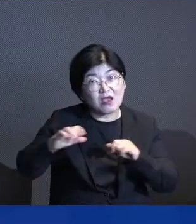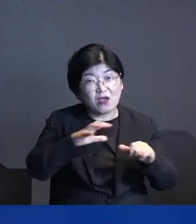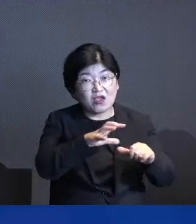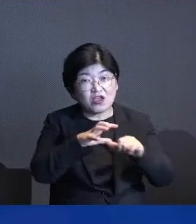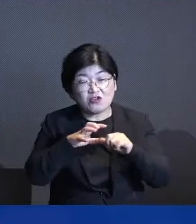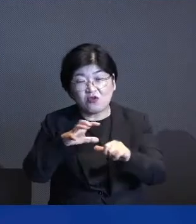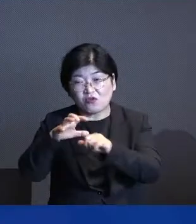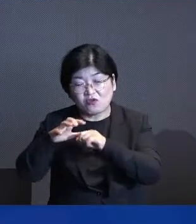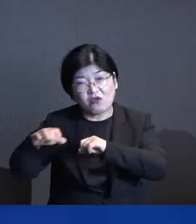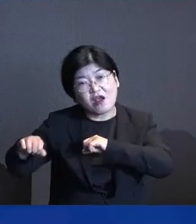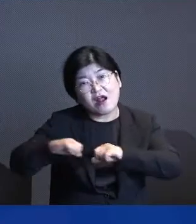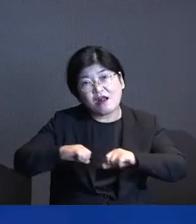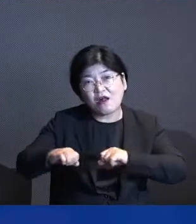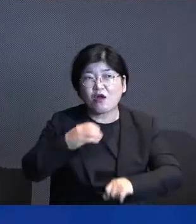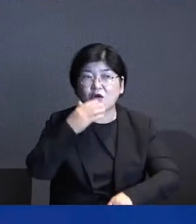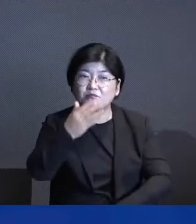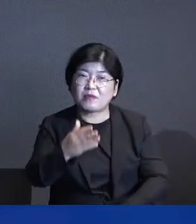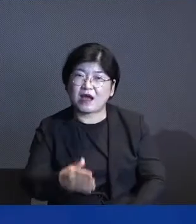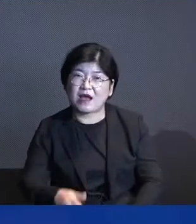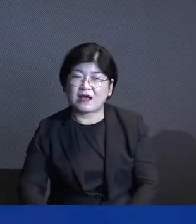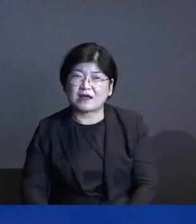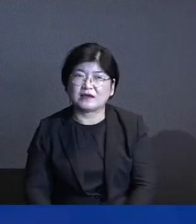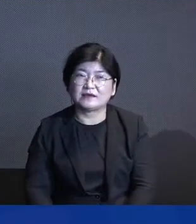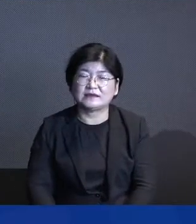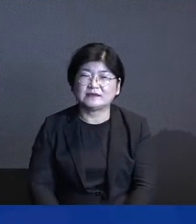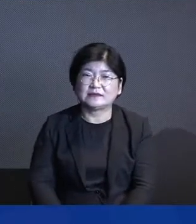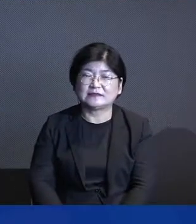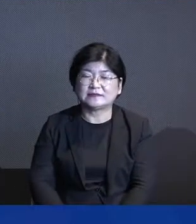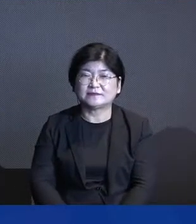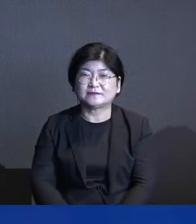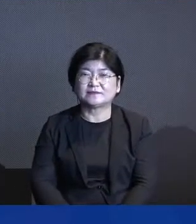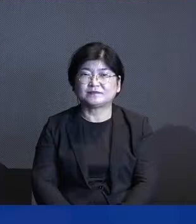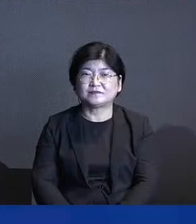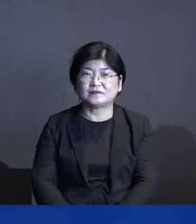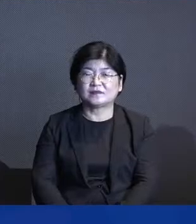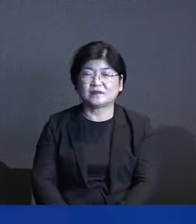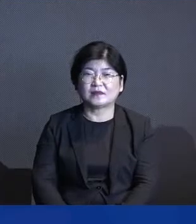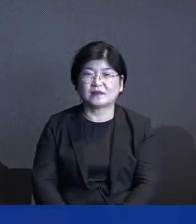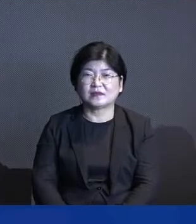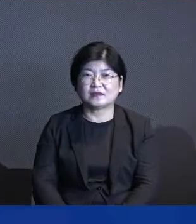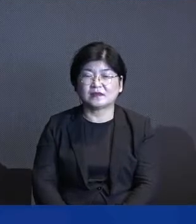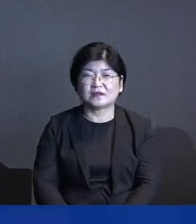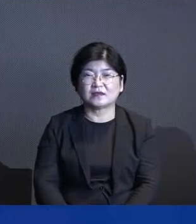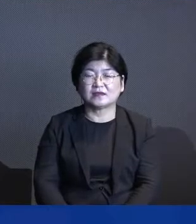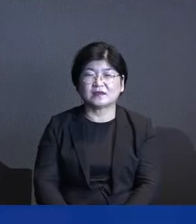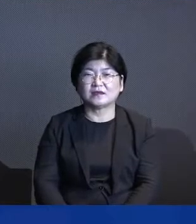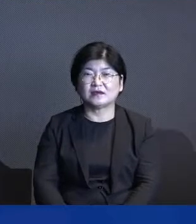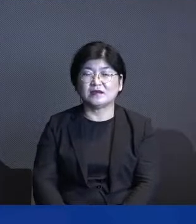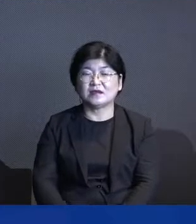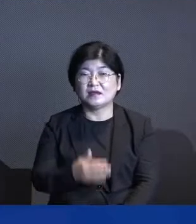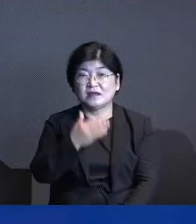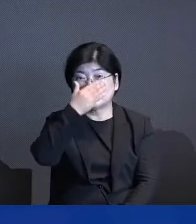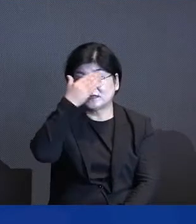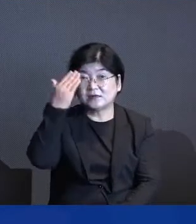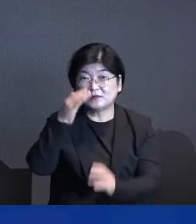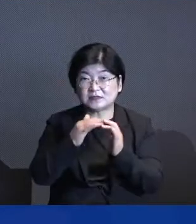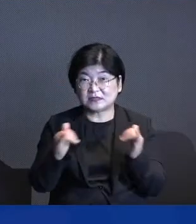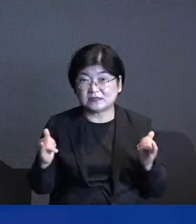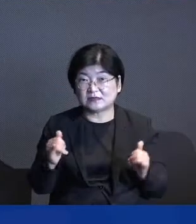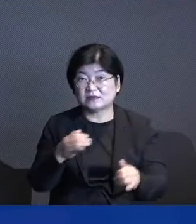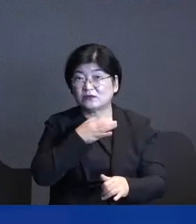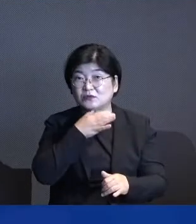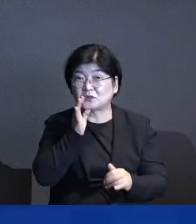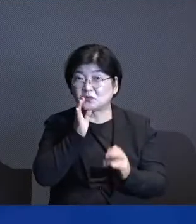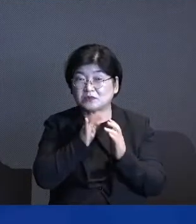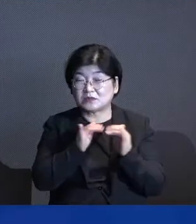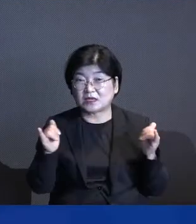Also, for the affective experience, they have different strategies. For younger adults, they tend